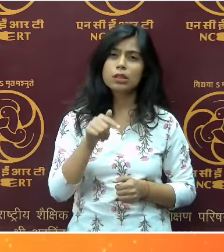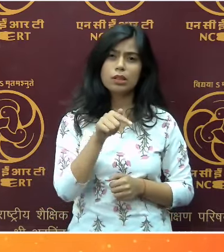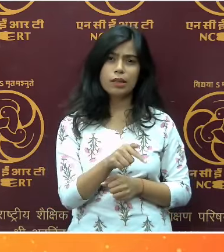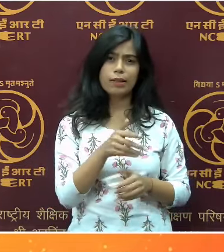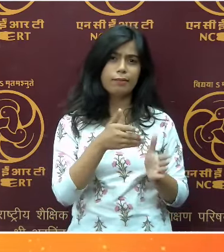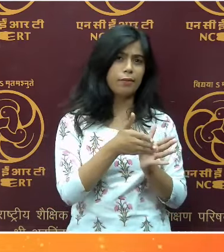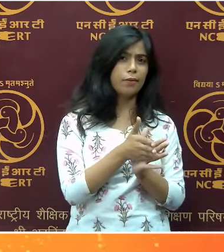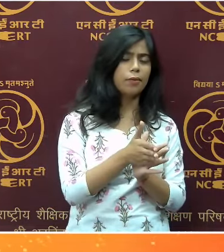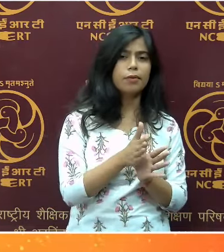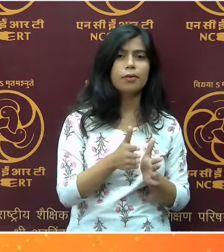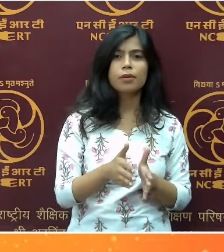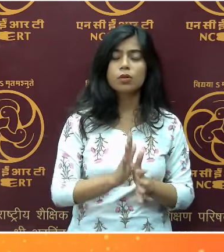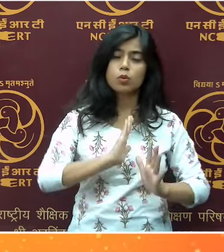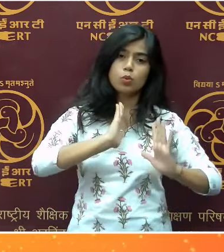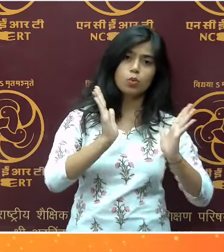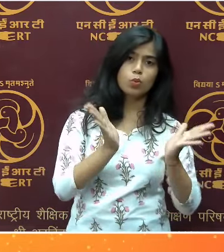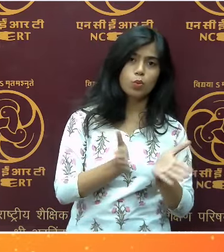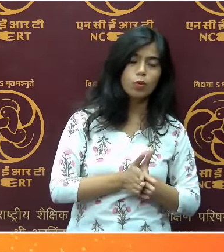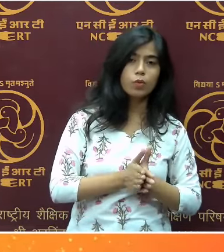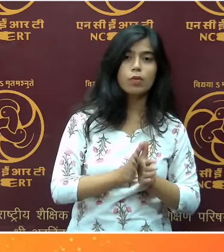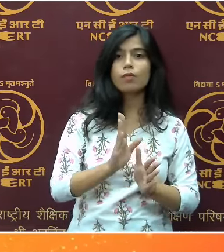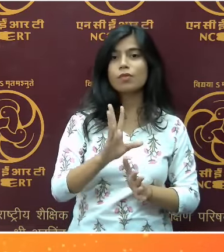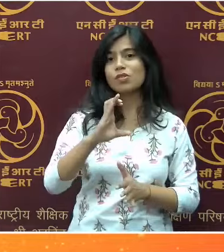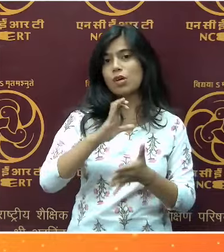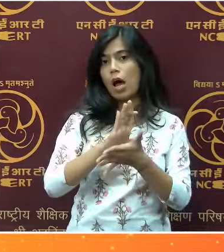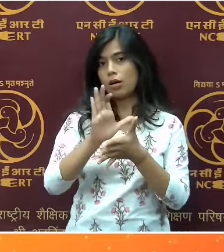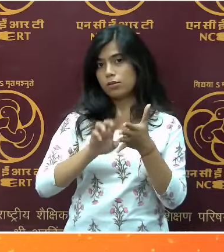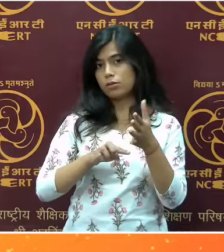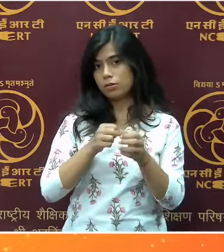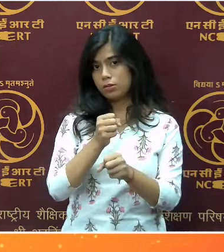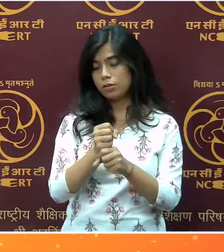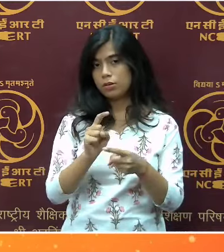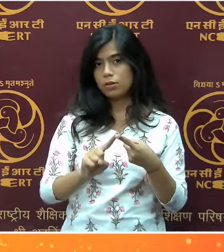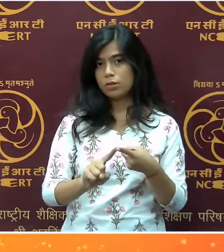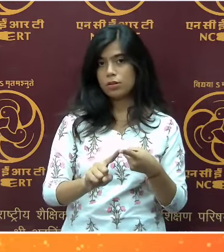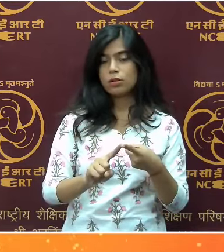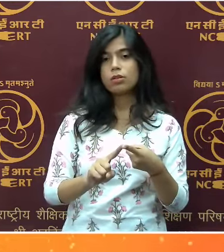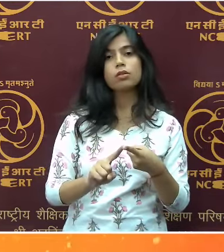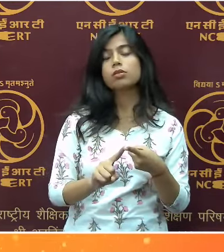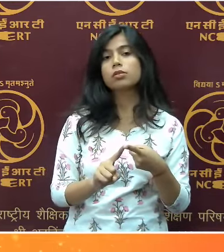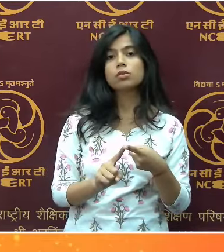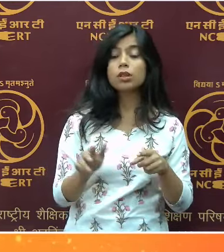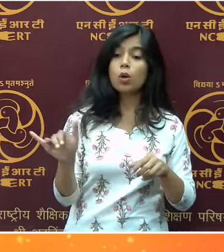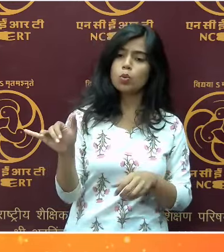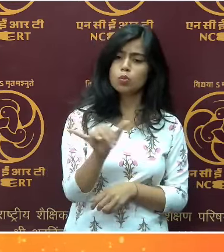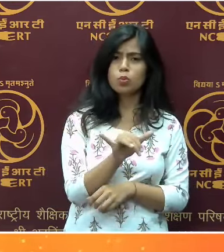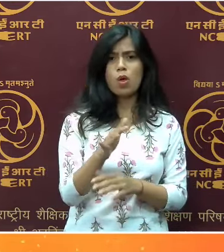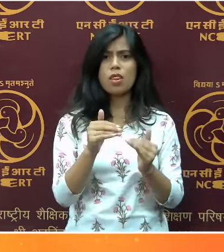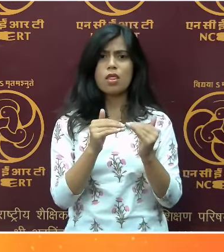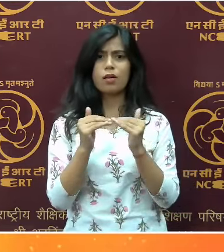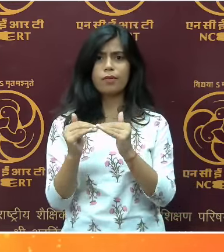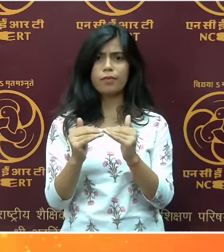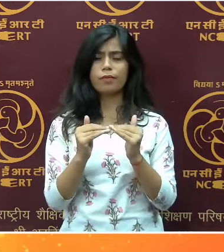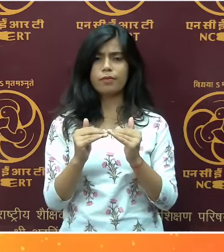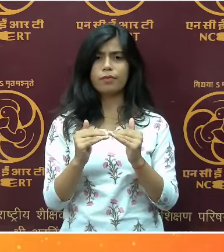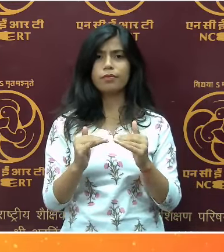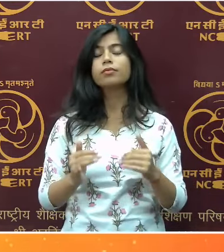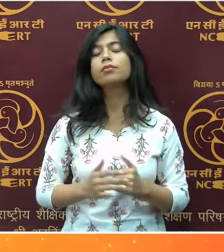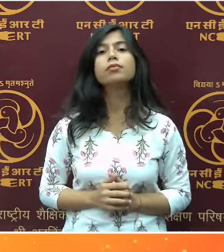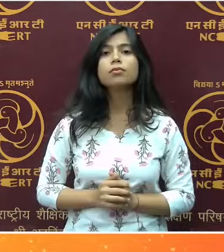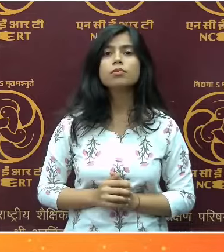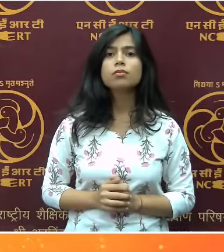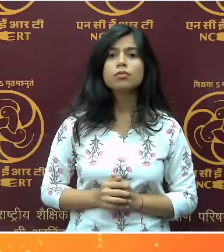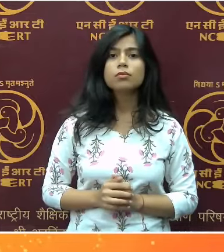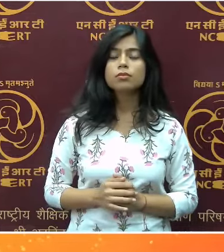way, the total number of charges in a system will be always equal, always same, no